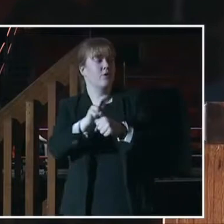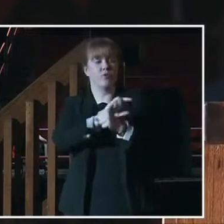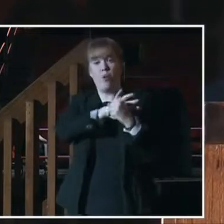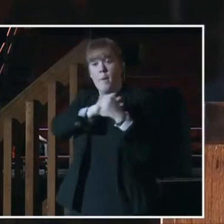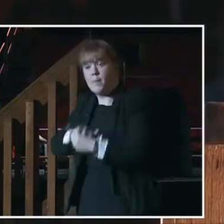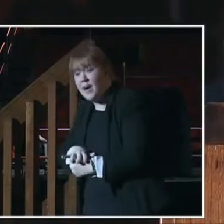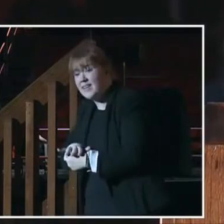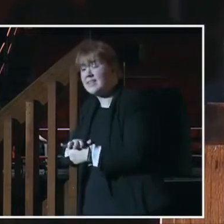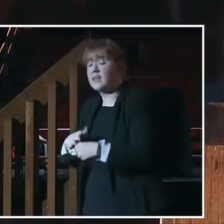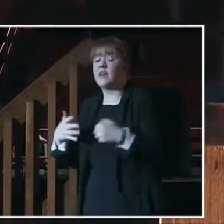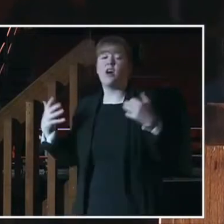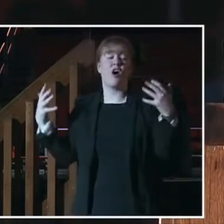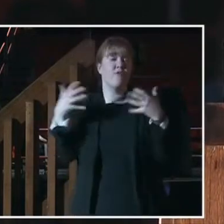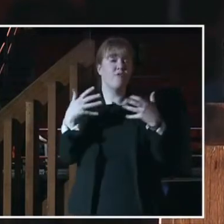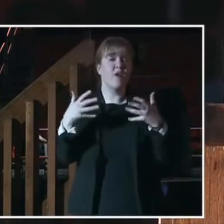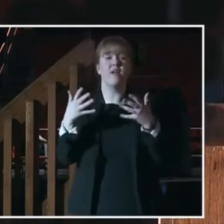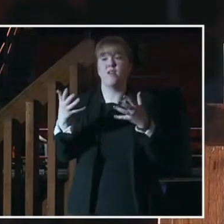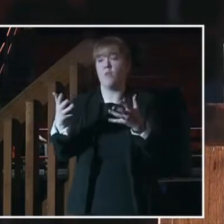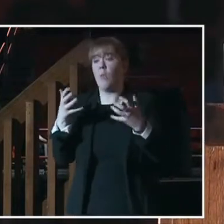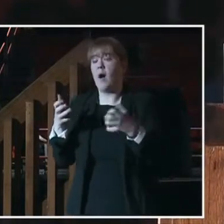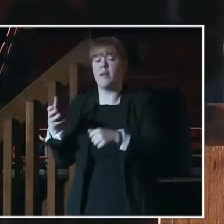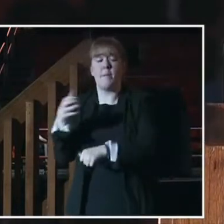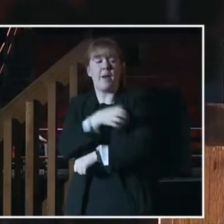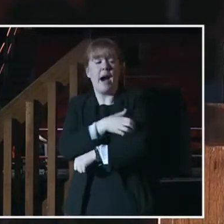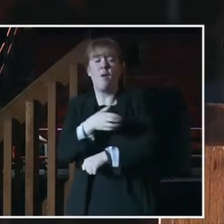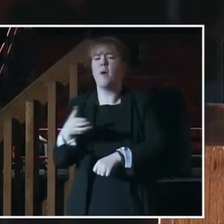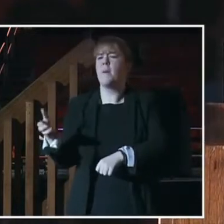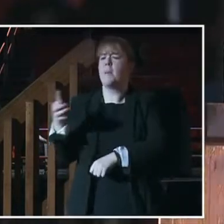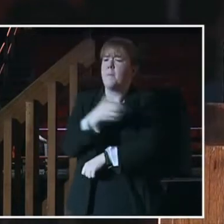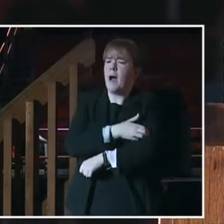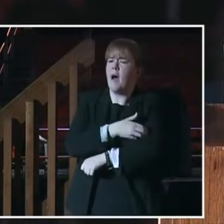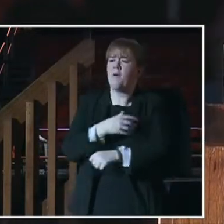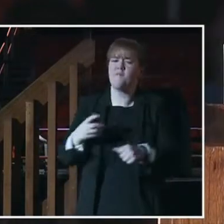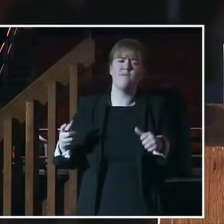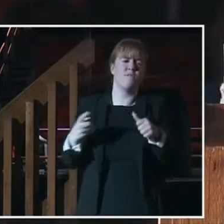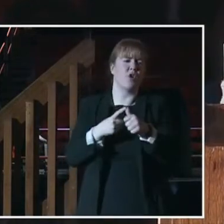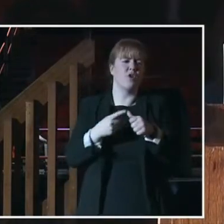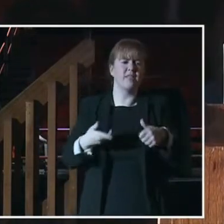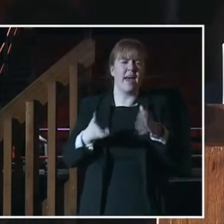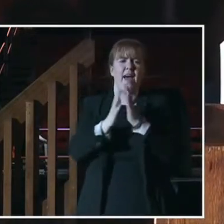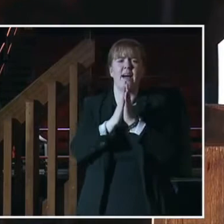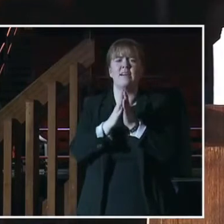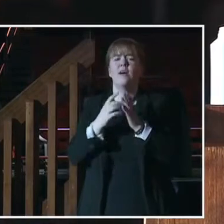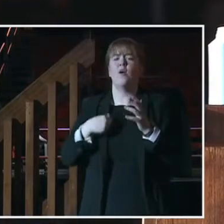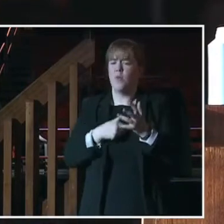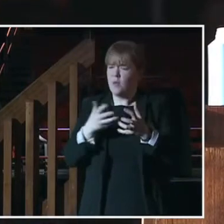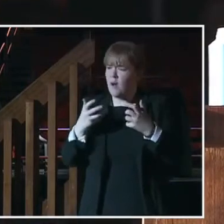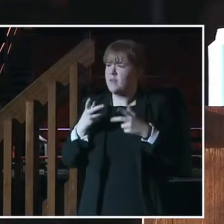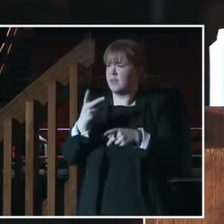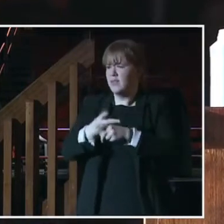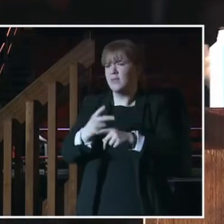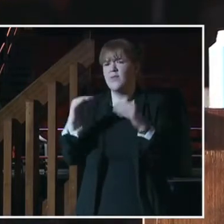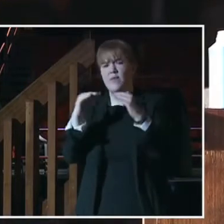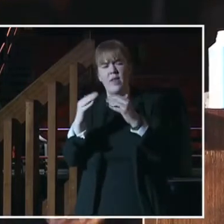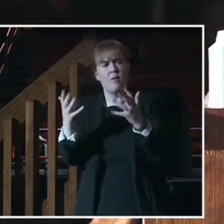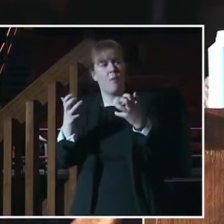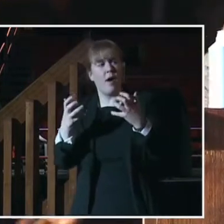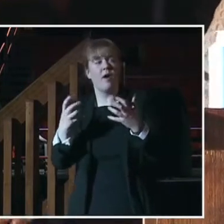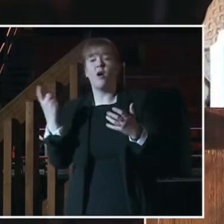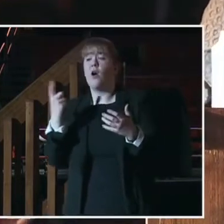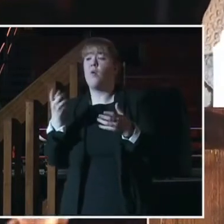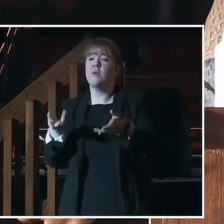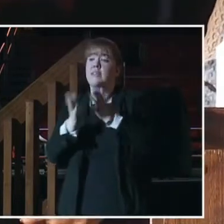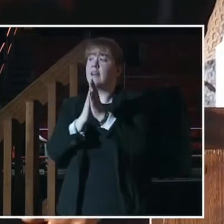we are afraid of seeking power. But power is our first ask. Of course, we want to be dealt with fairly. We also always ask